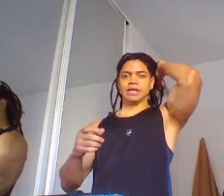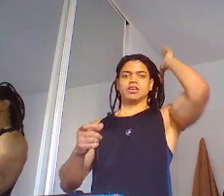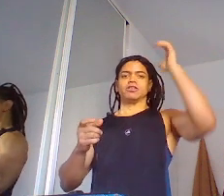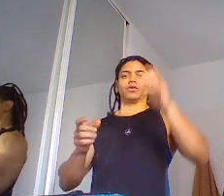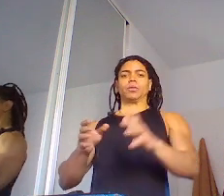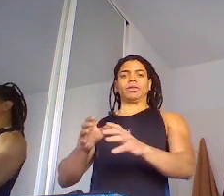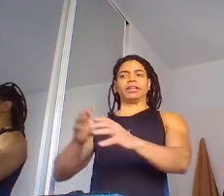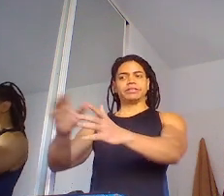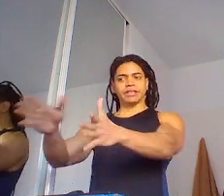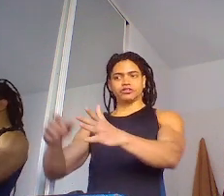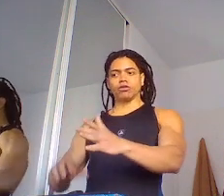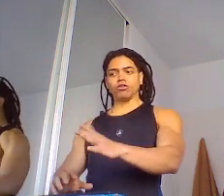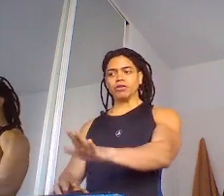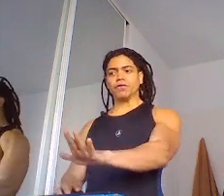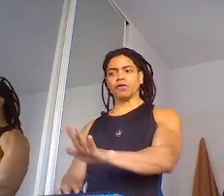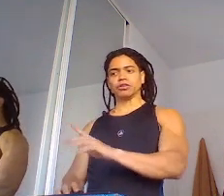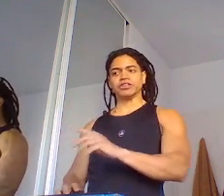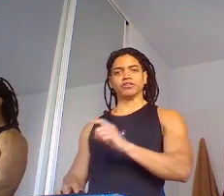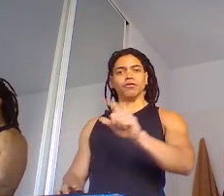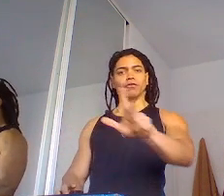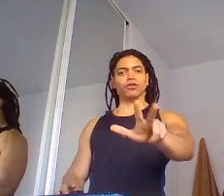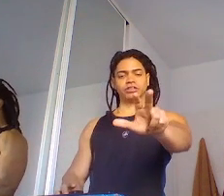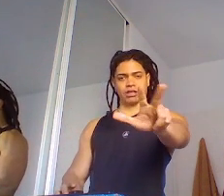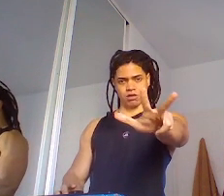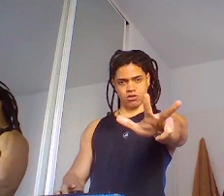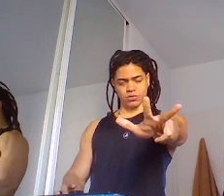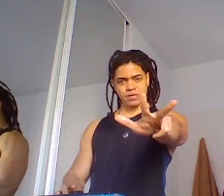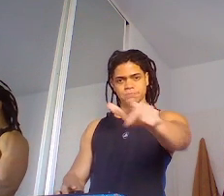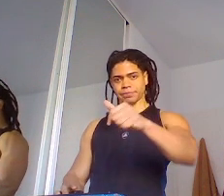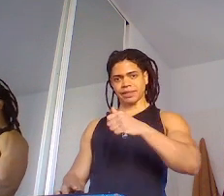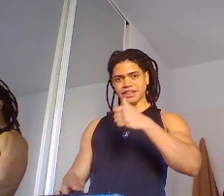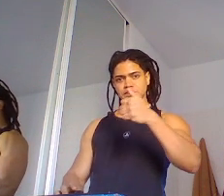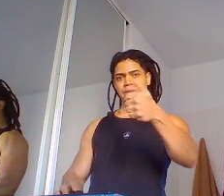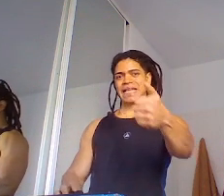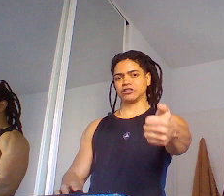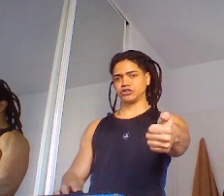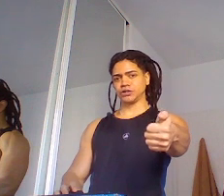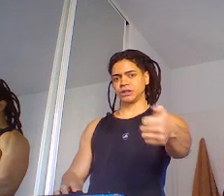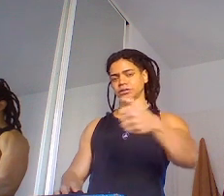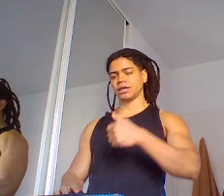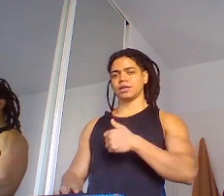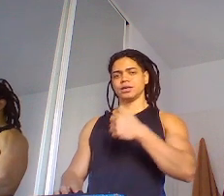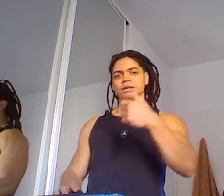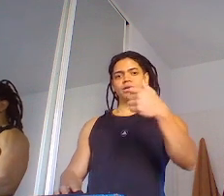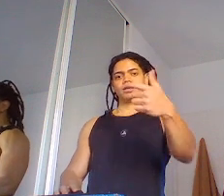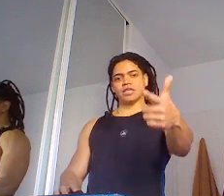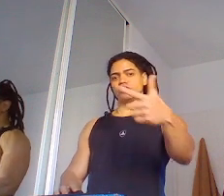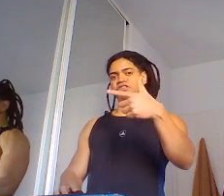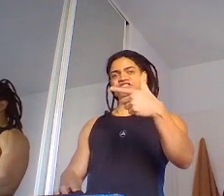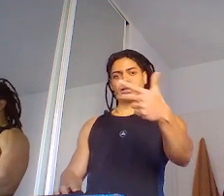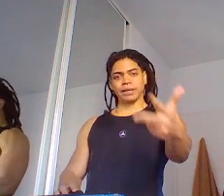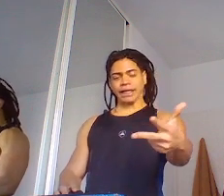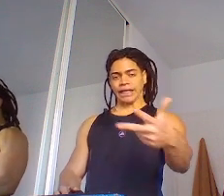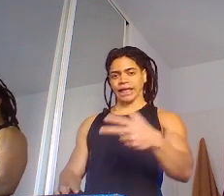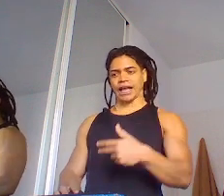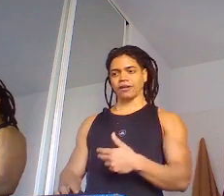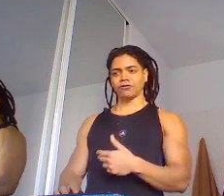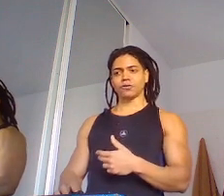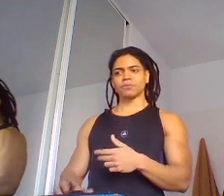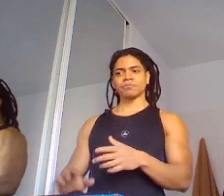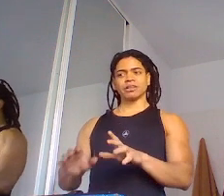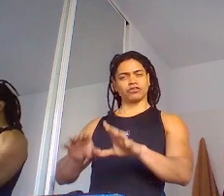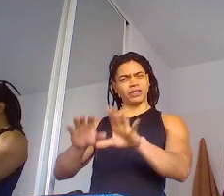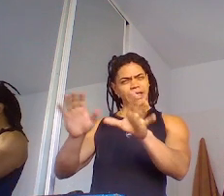time. So this section only focuses on the first three, the balance sheet, income statement, and